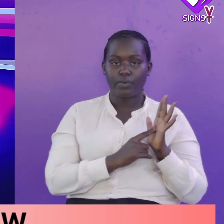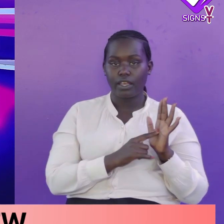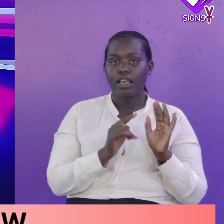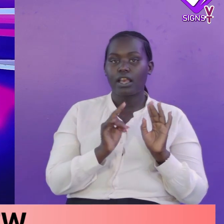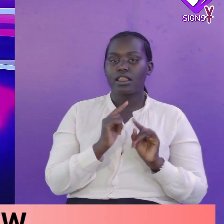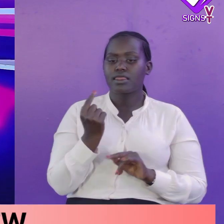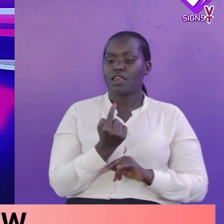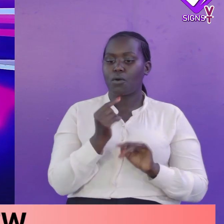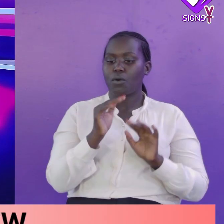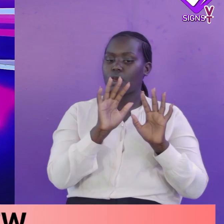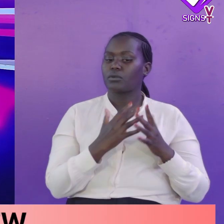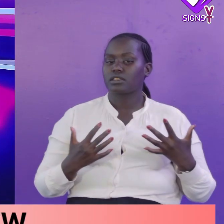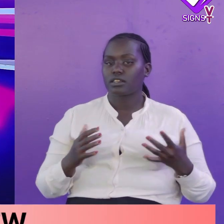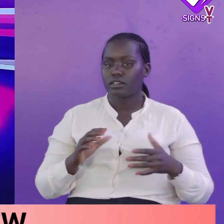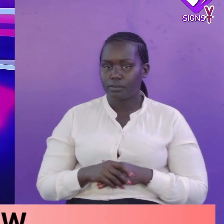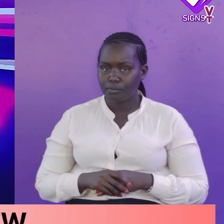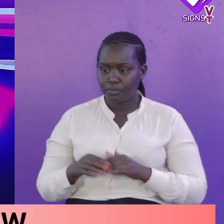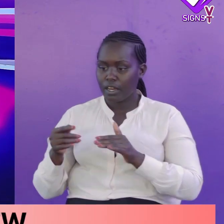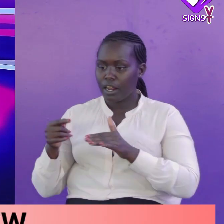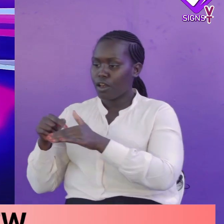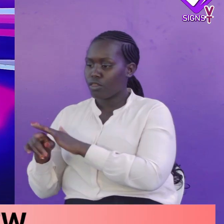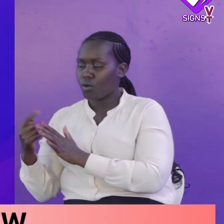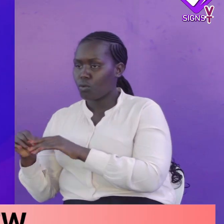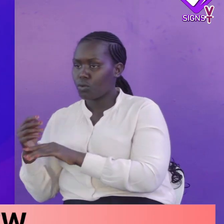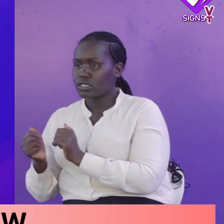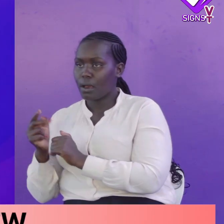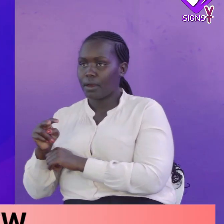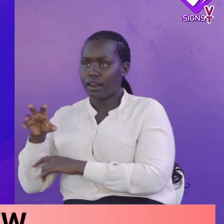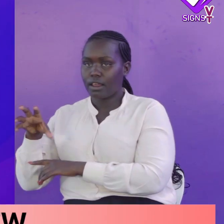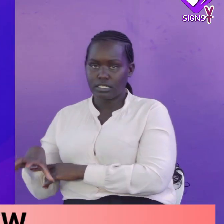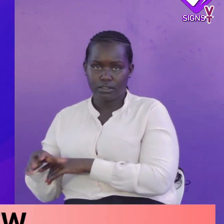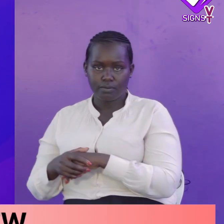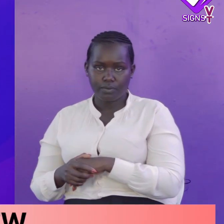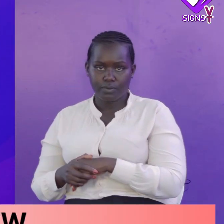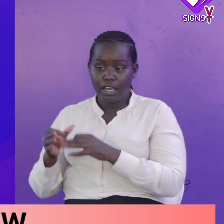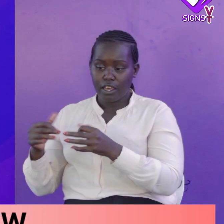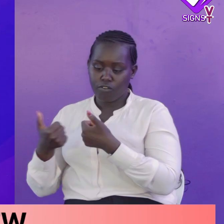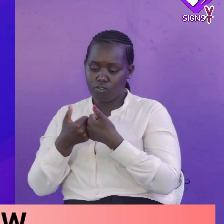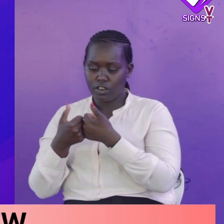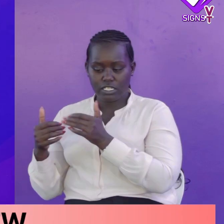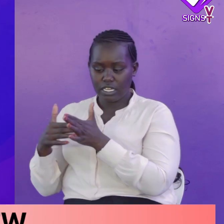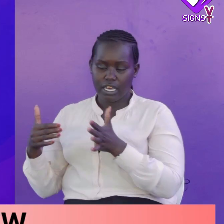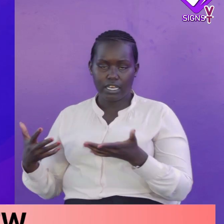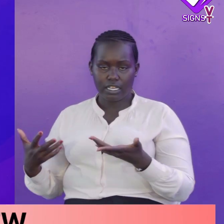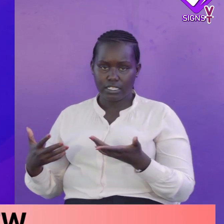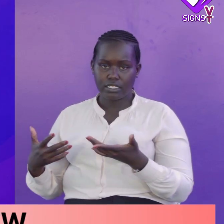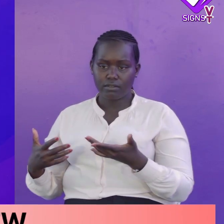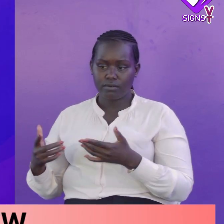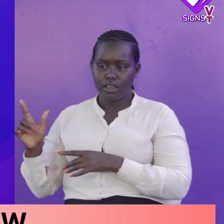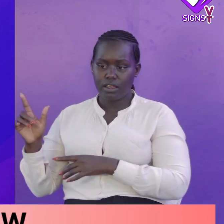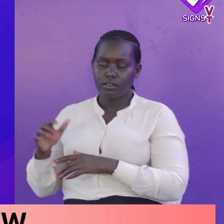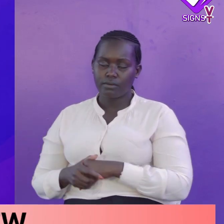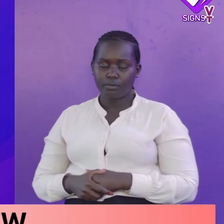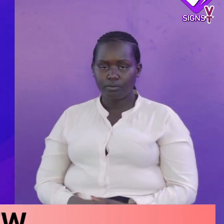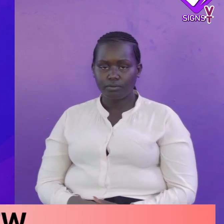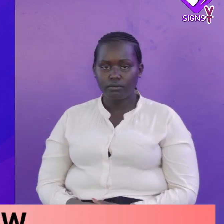only important through a penalty. So it means Liverpool will struggle this season. No. If you are struggling against Liverpool will not struggle. Timu gani